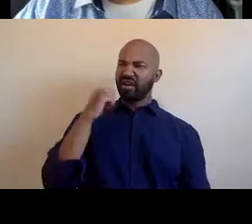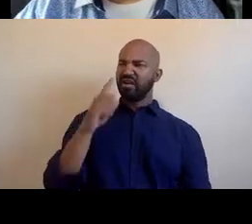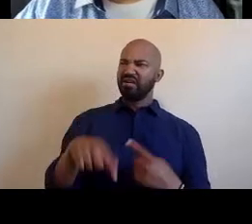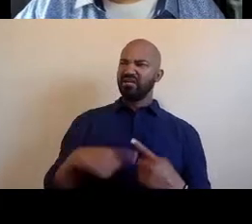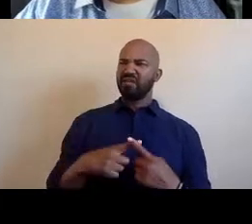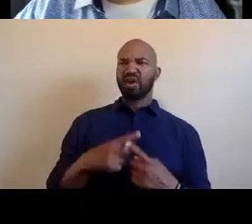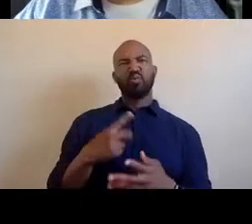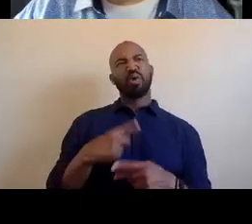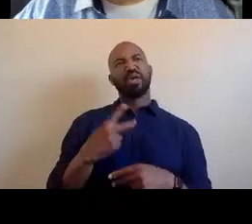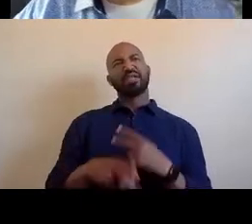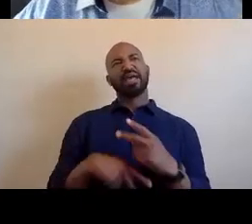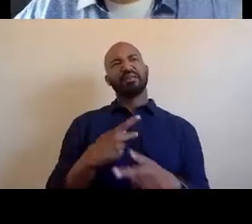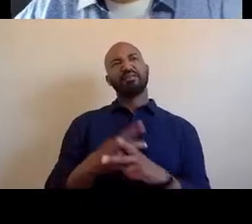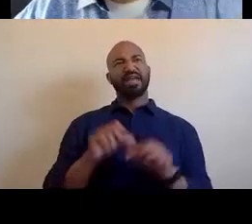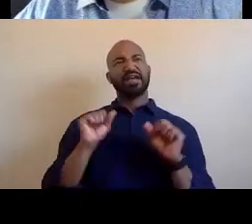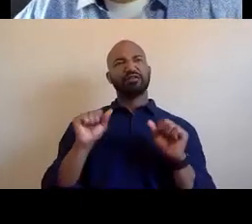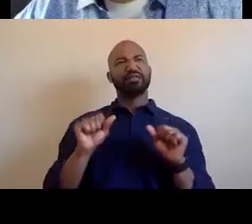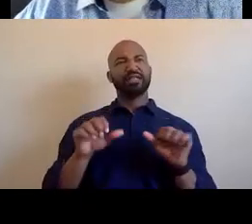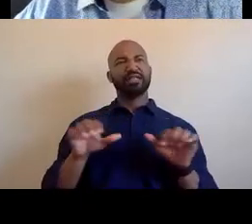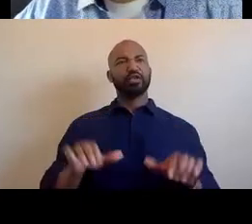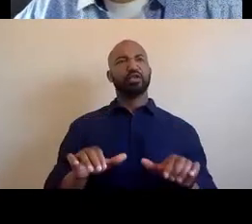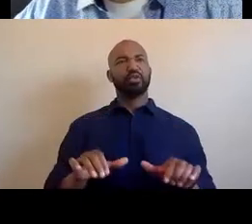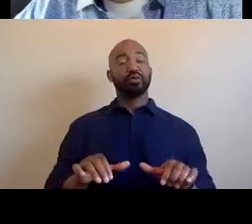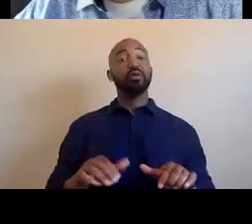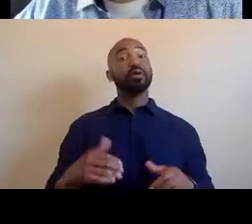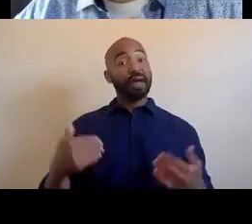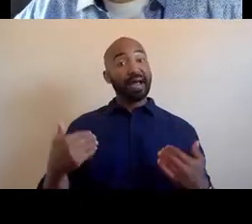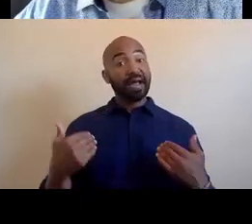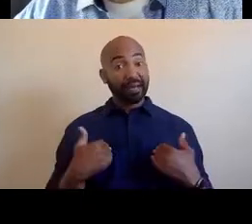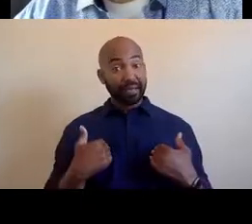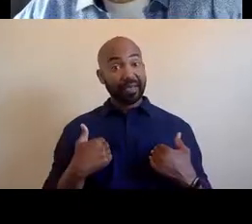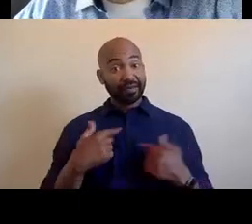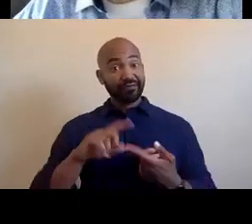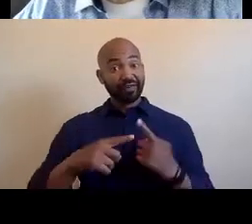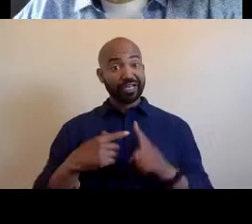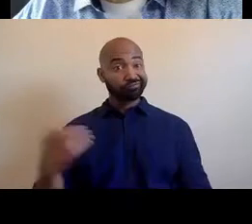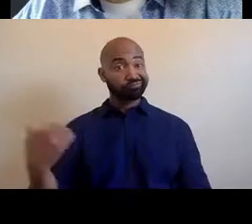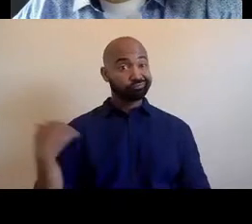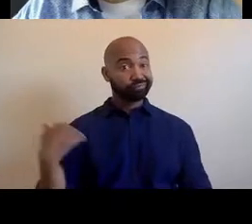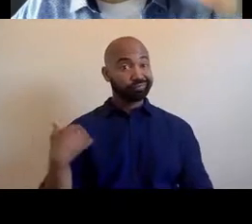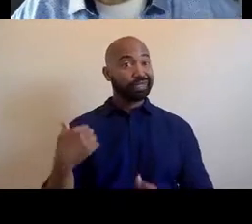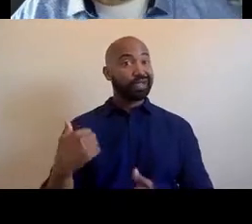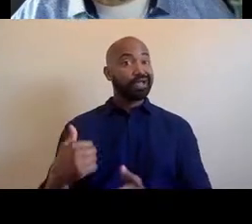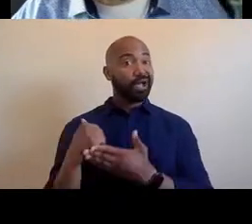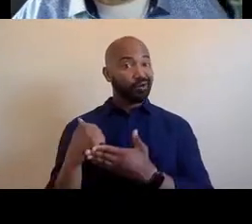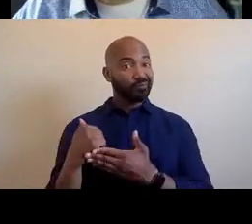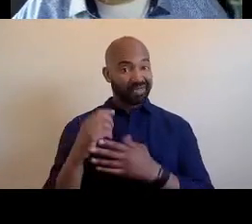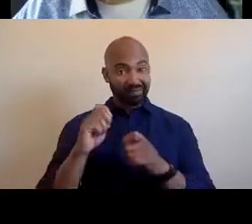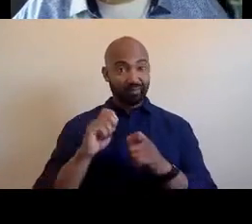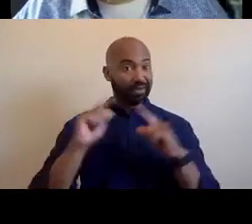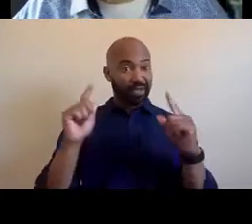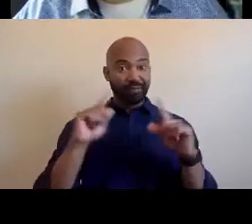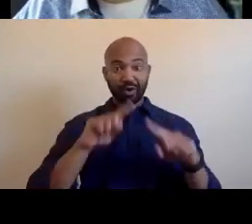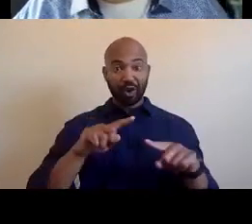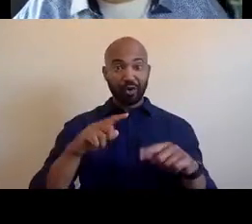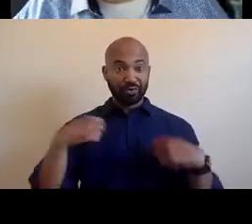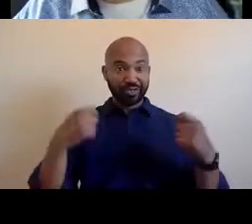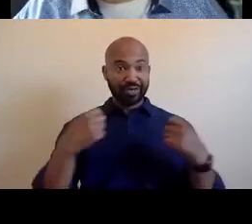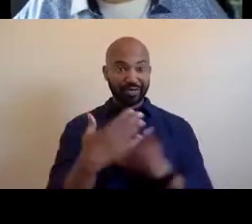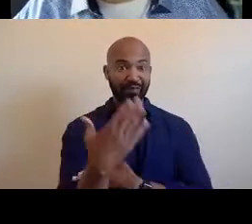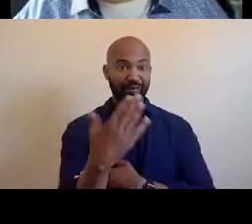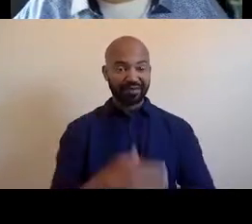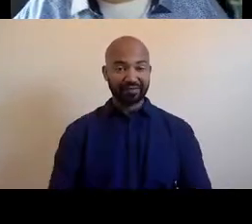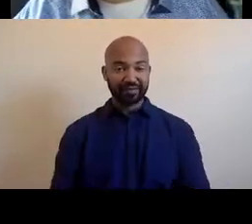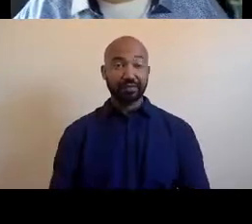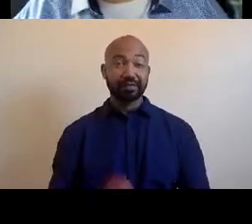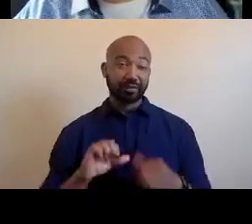I actually had friends help me get up and get to the gym in the morning. So that's something also to consider about getting your friends